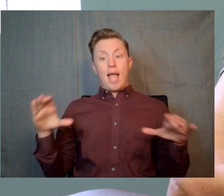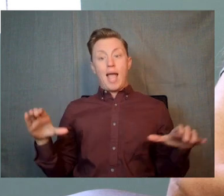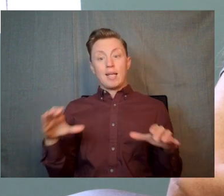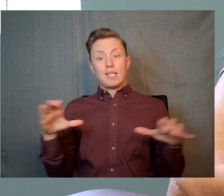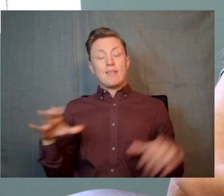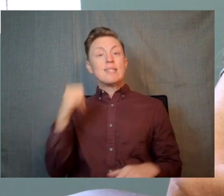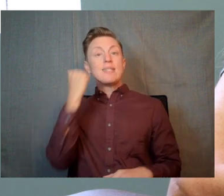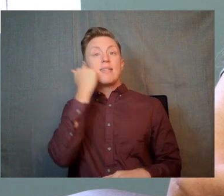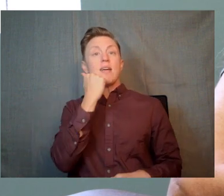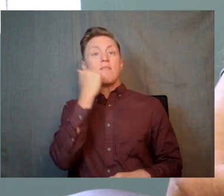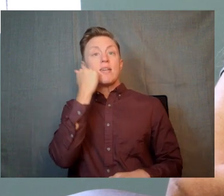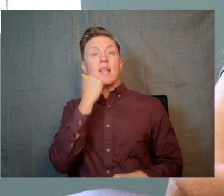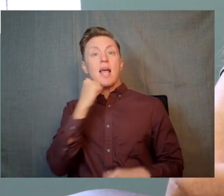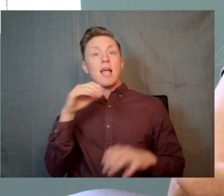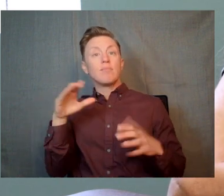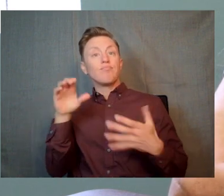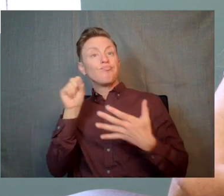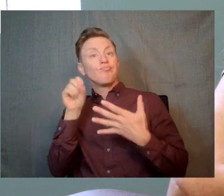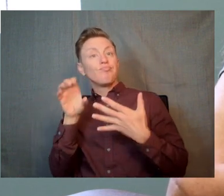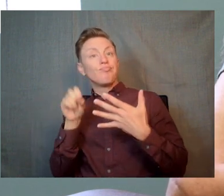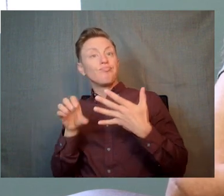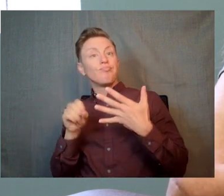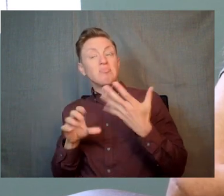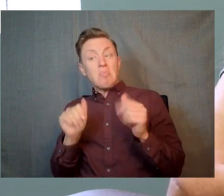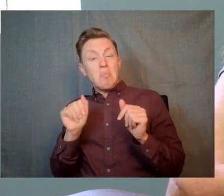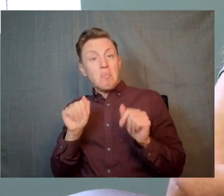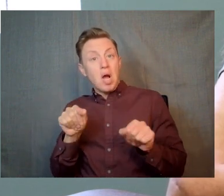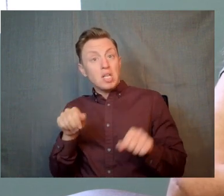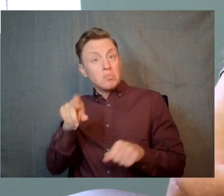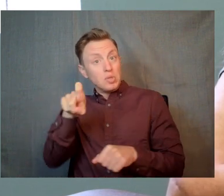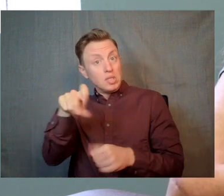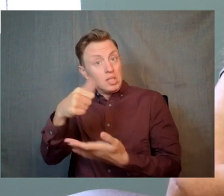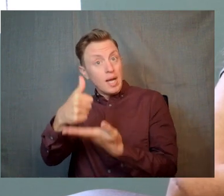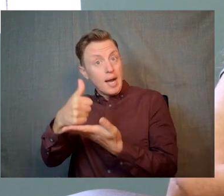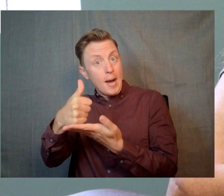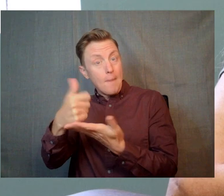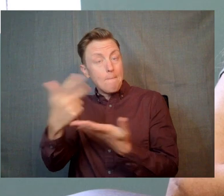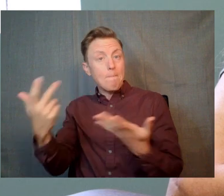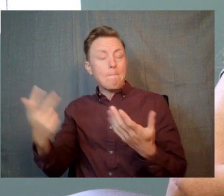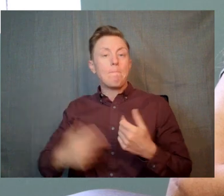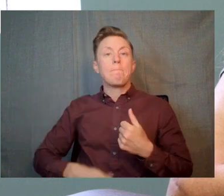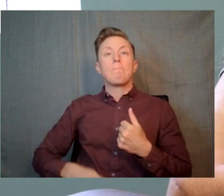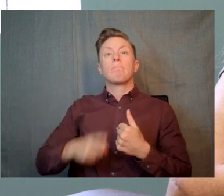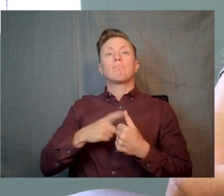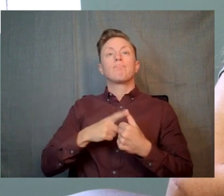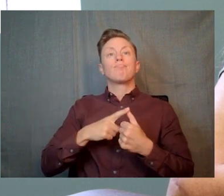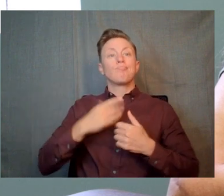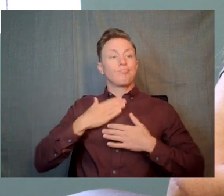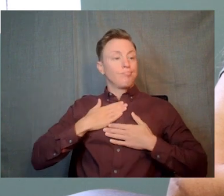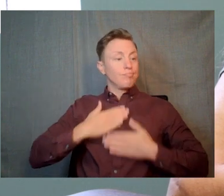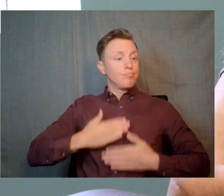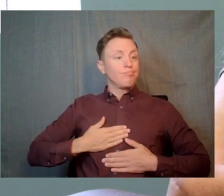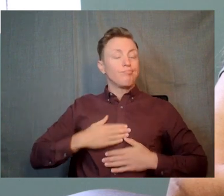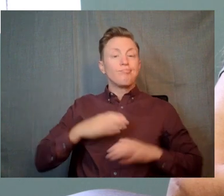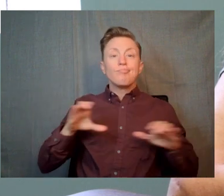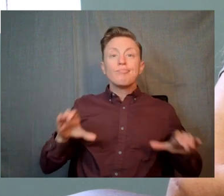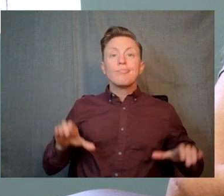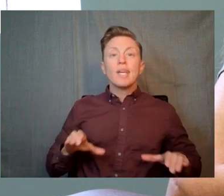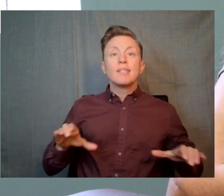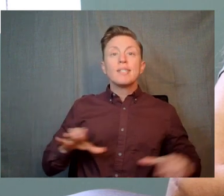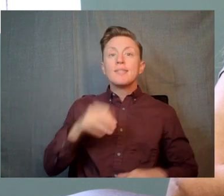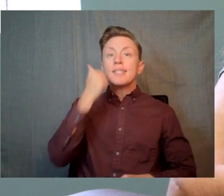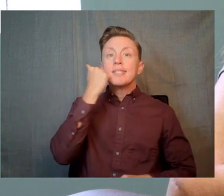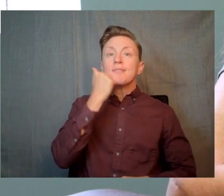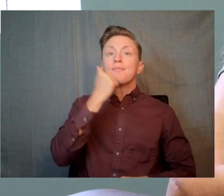of daily life a person might need assistance with. Physical